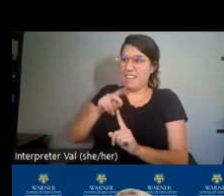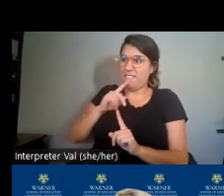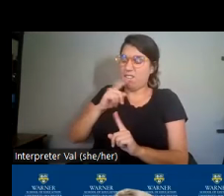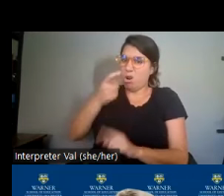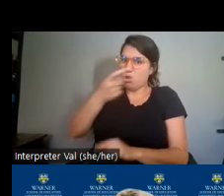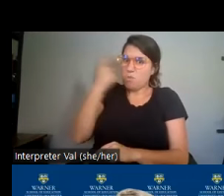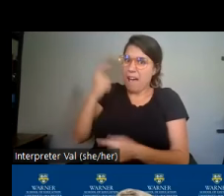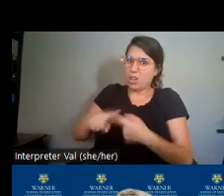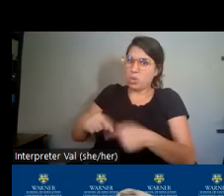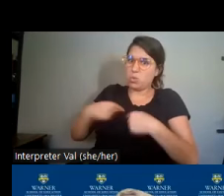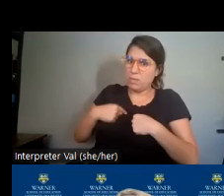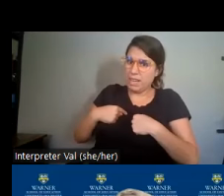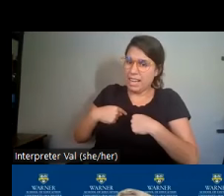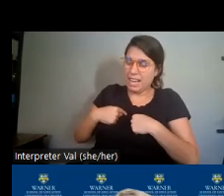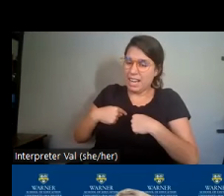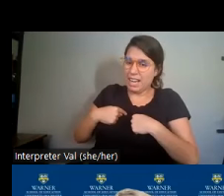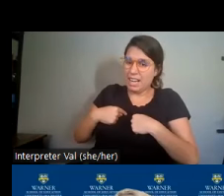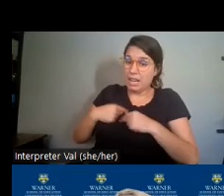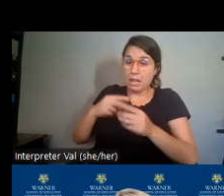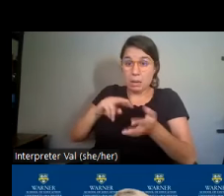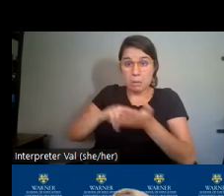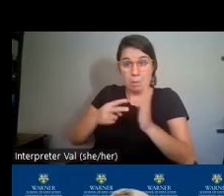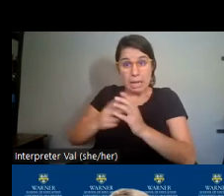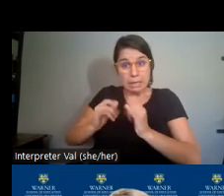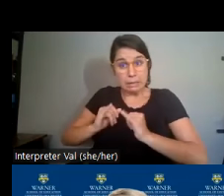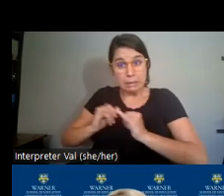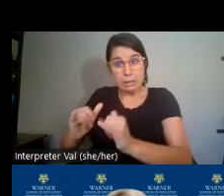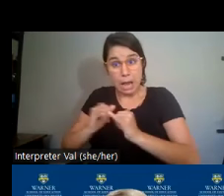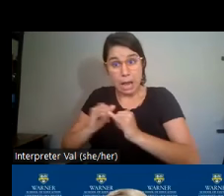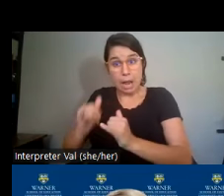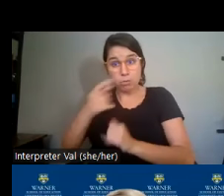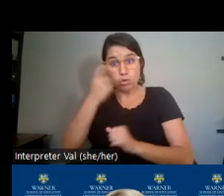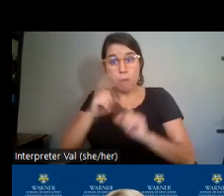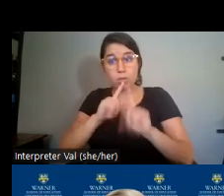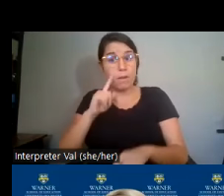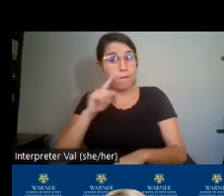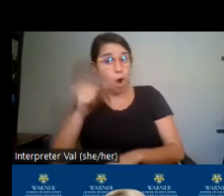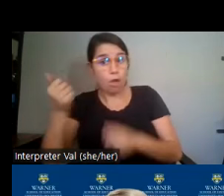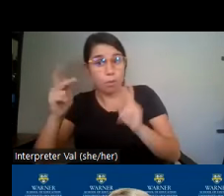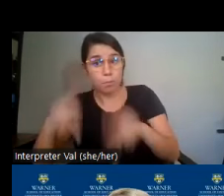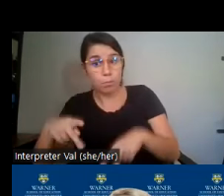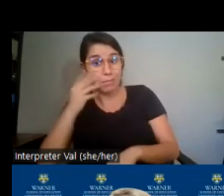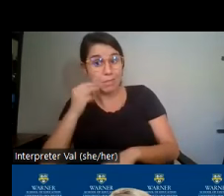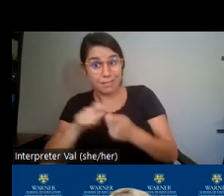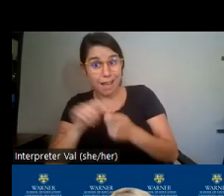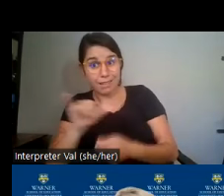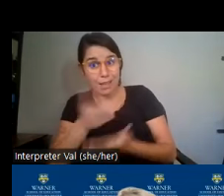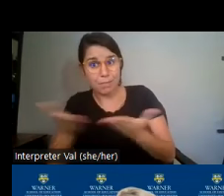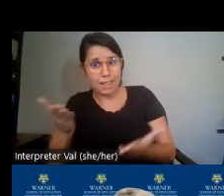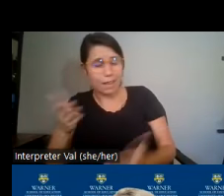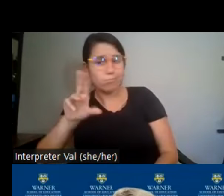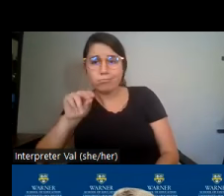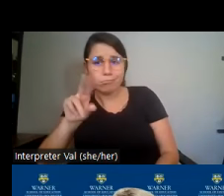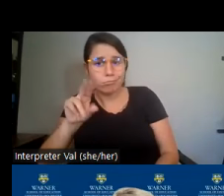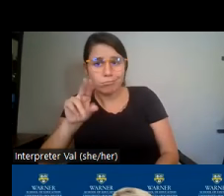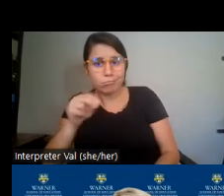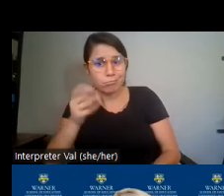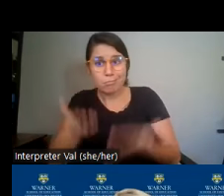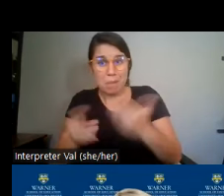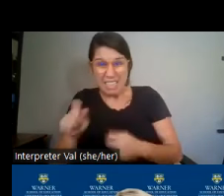serve that same sort of trauma response for another person who experienced the exact same event at the exact same